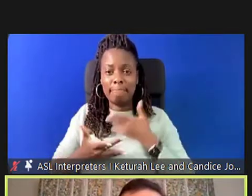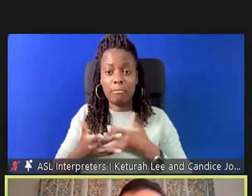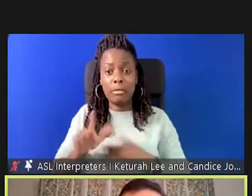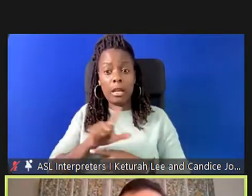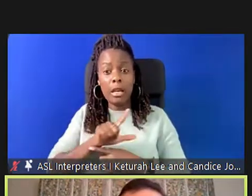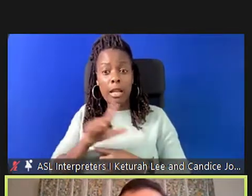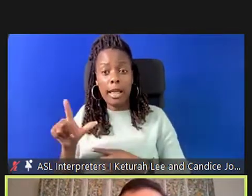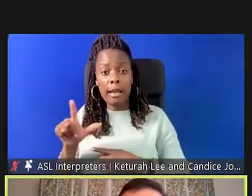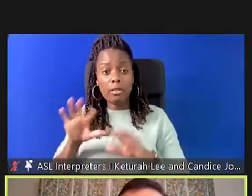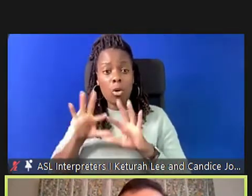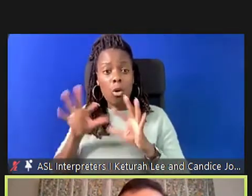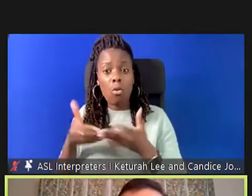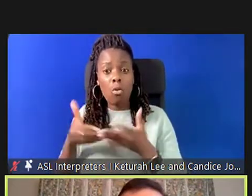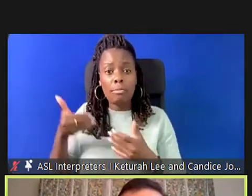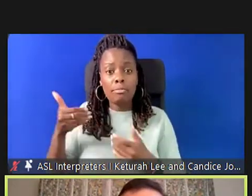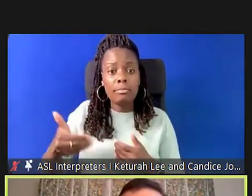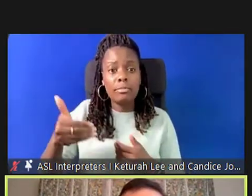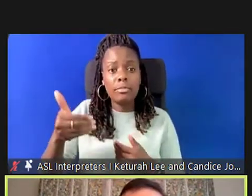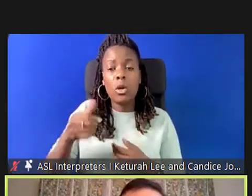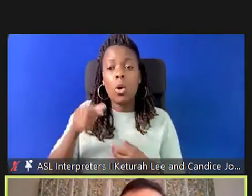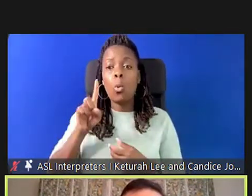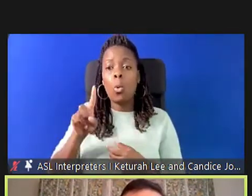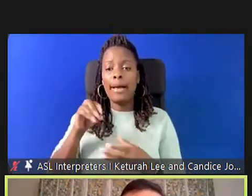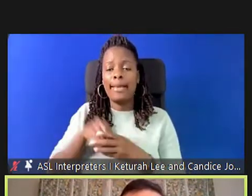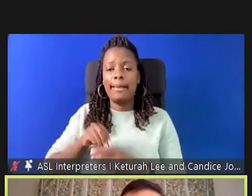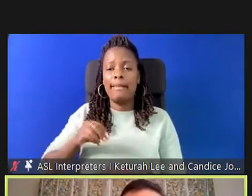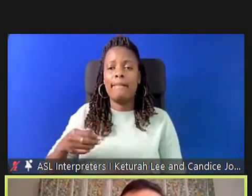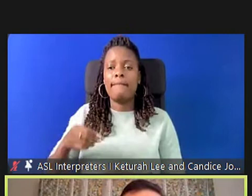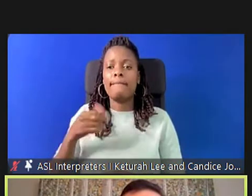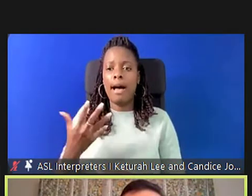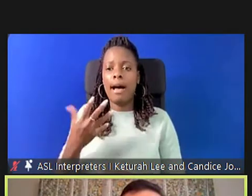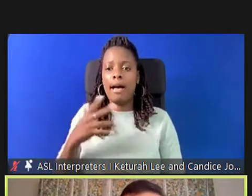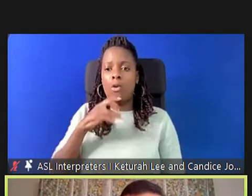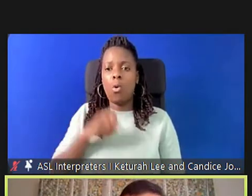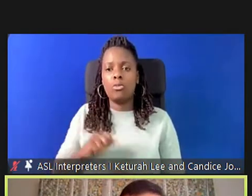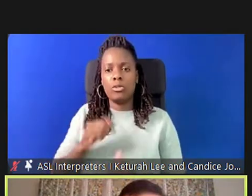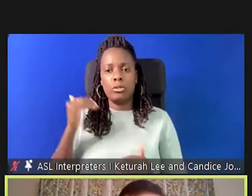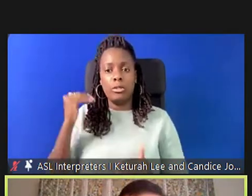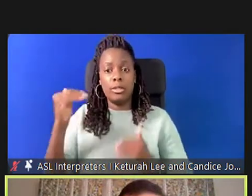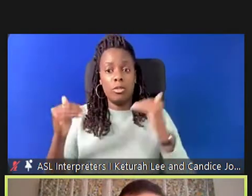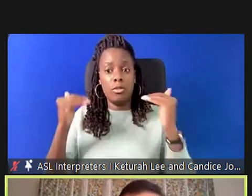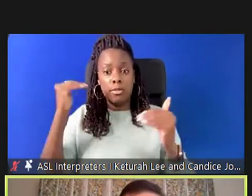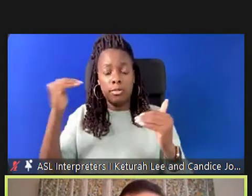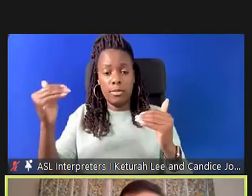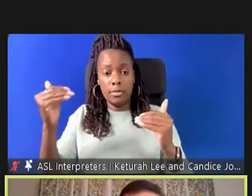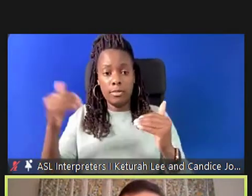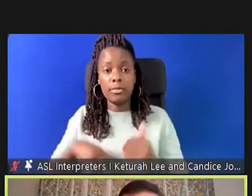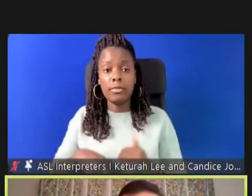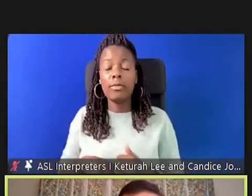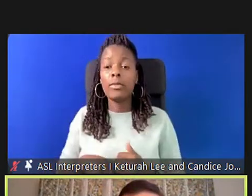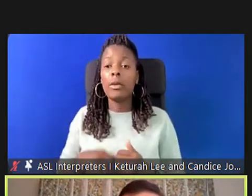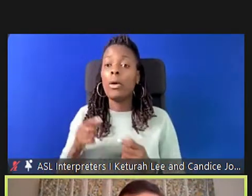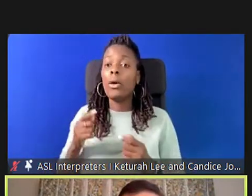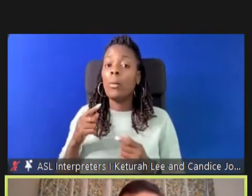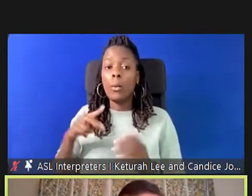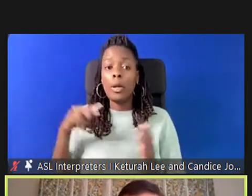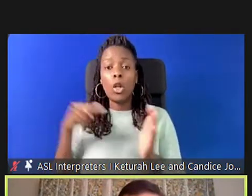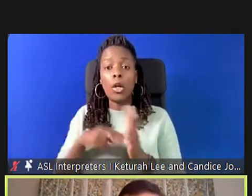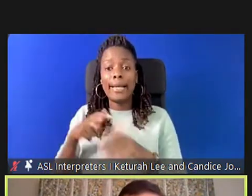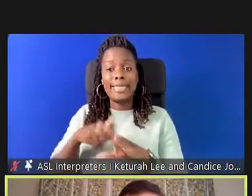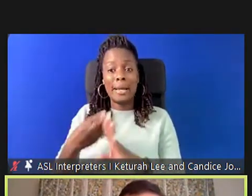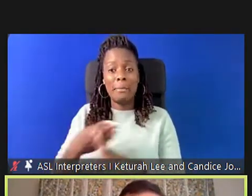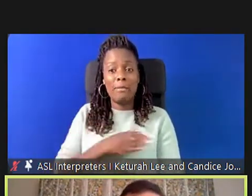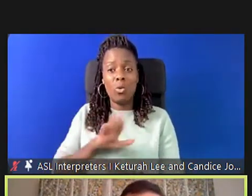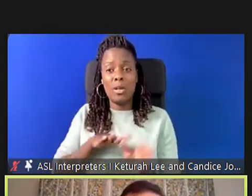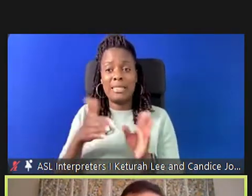around 1 in 5 older adults. And when we examined the prevalence by time prior to death, we found that there was a significant